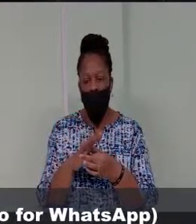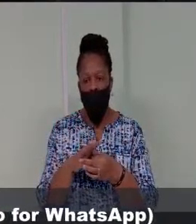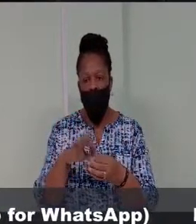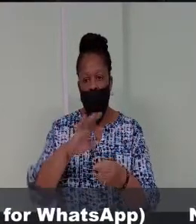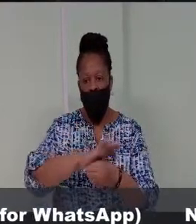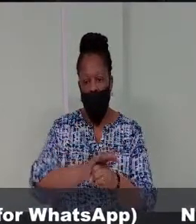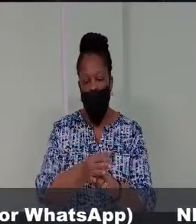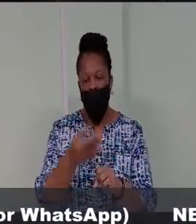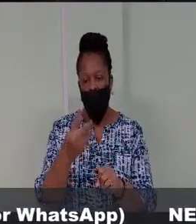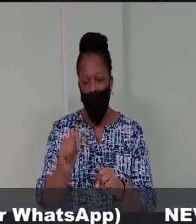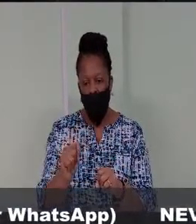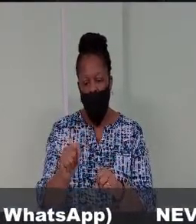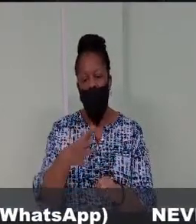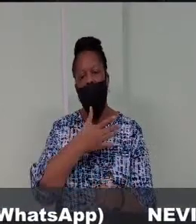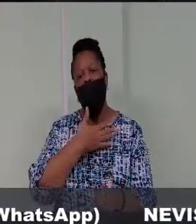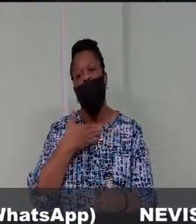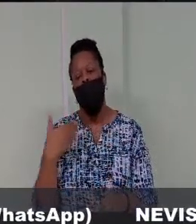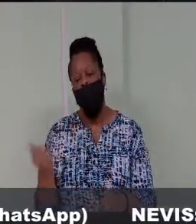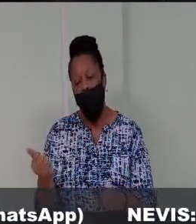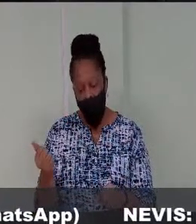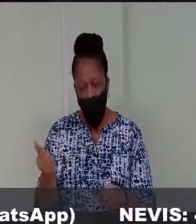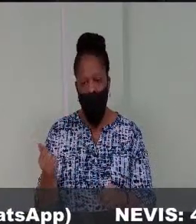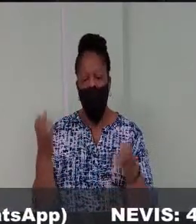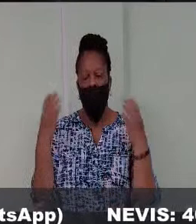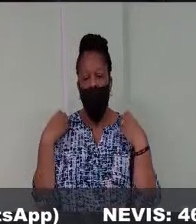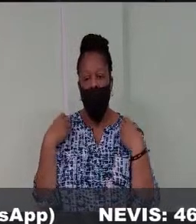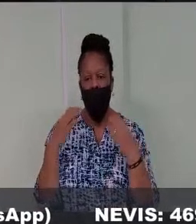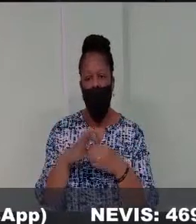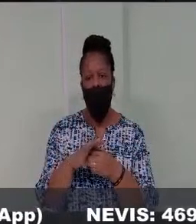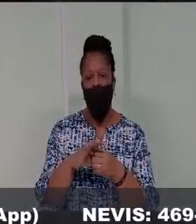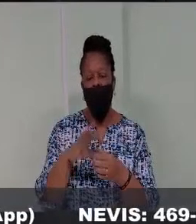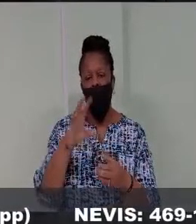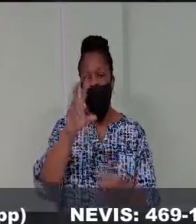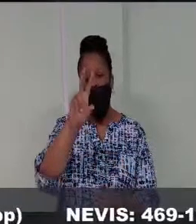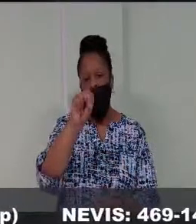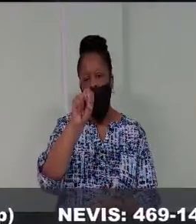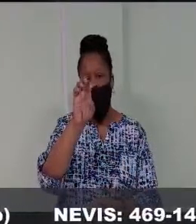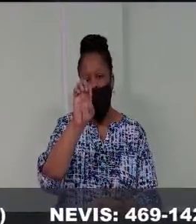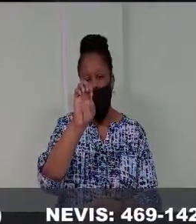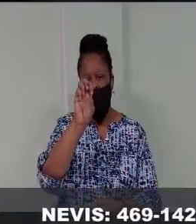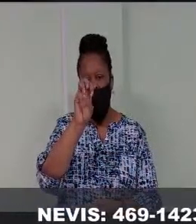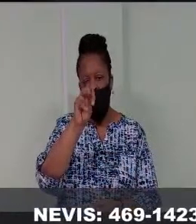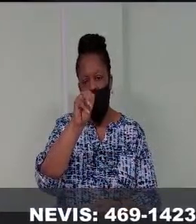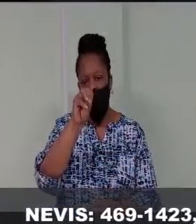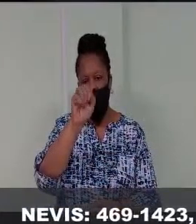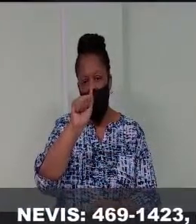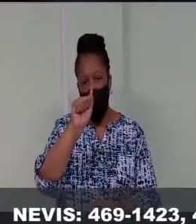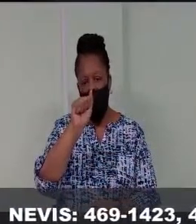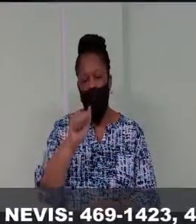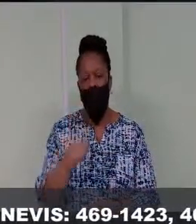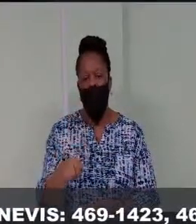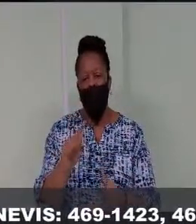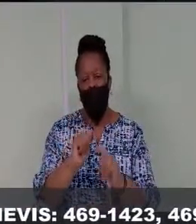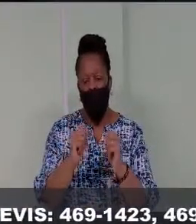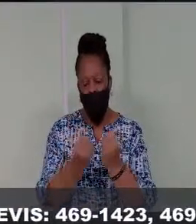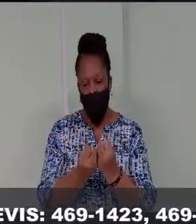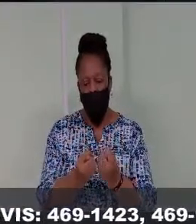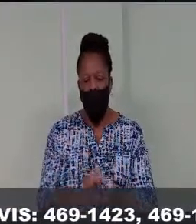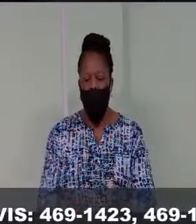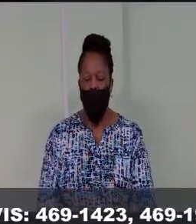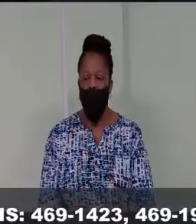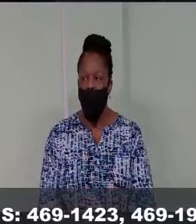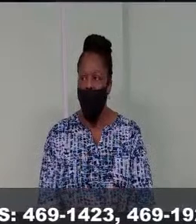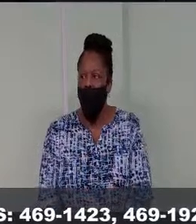Disaster Coordinator and Chair of the COVID-19 National Task Force. We now